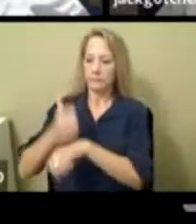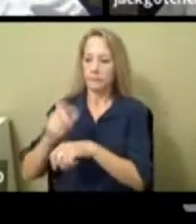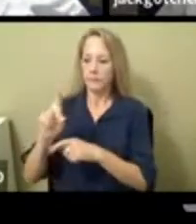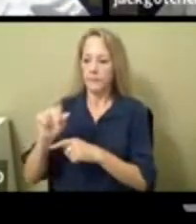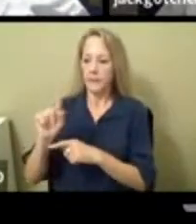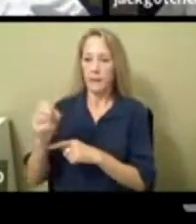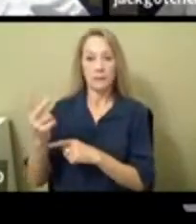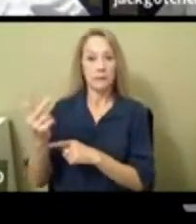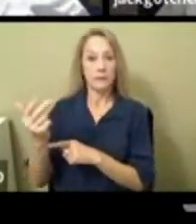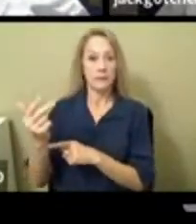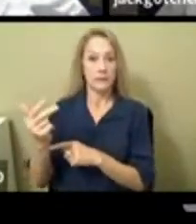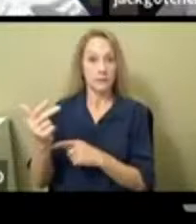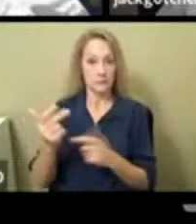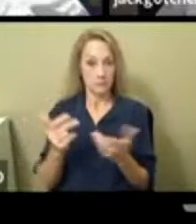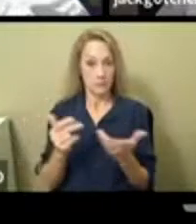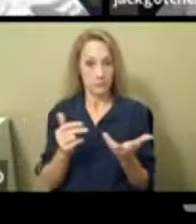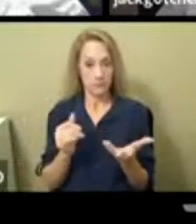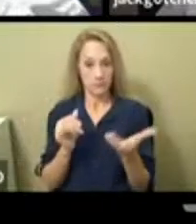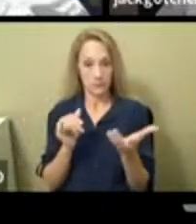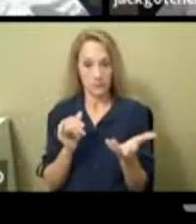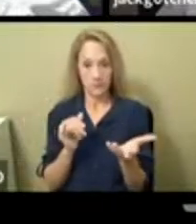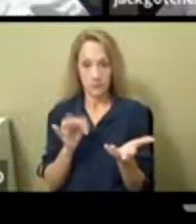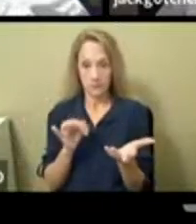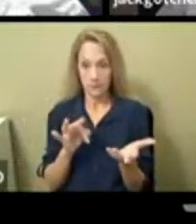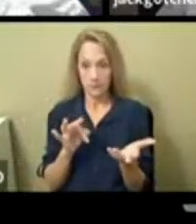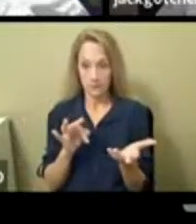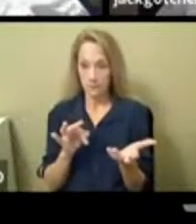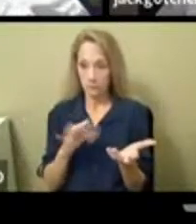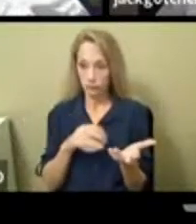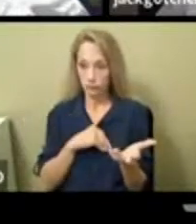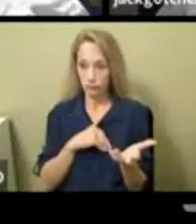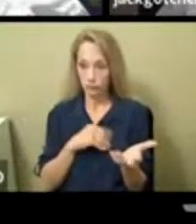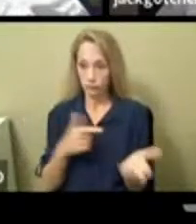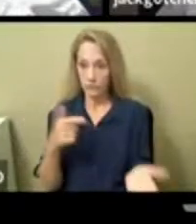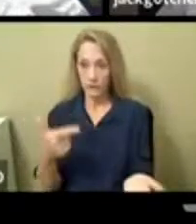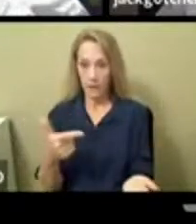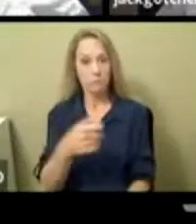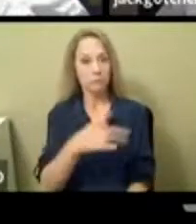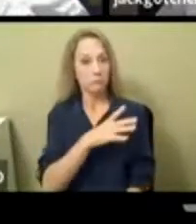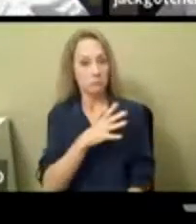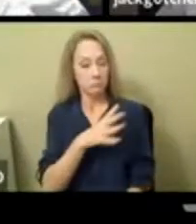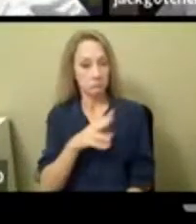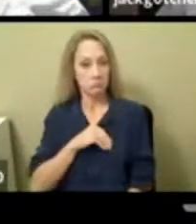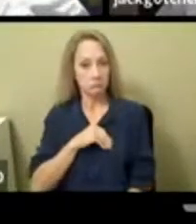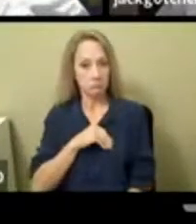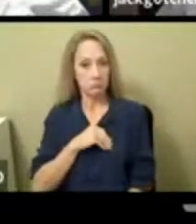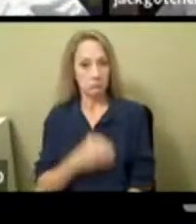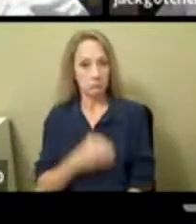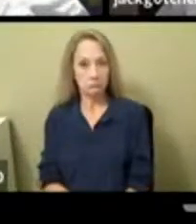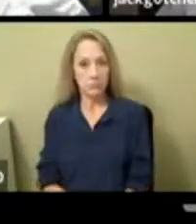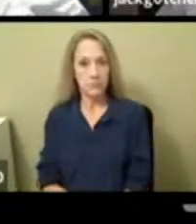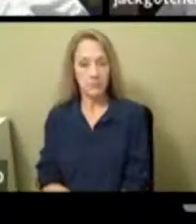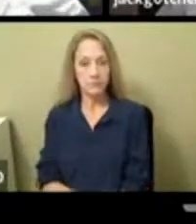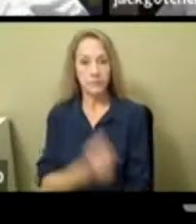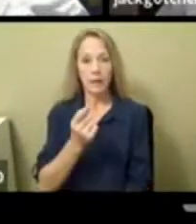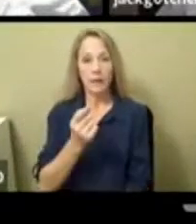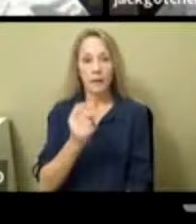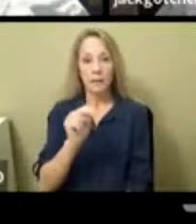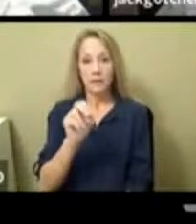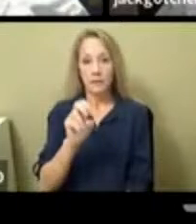that's okay with my second. That's great with me. So